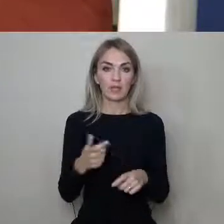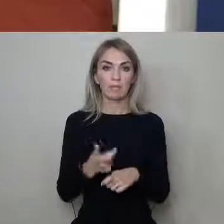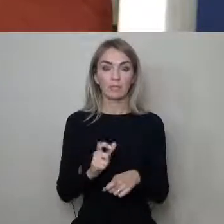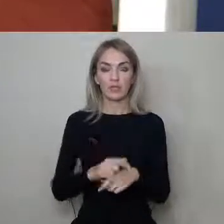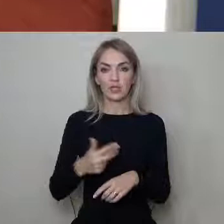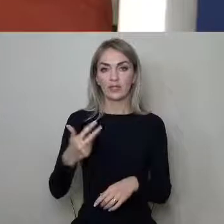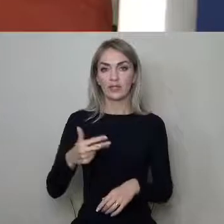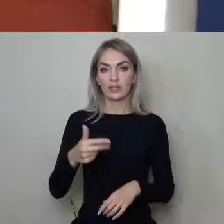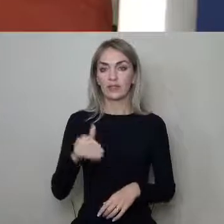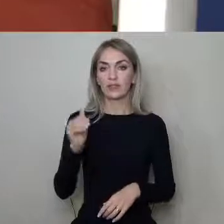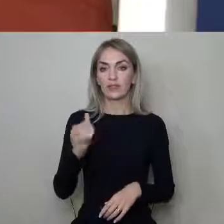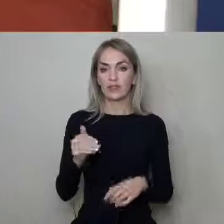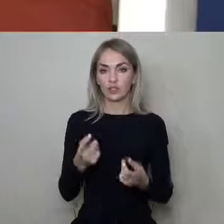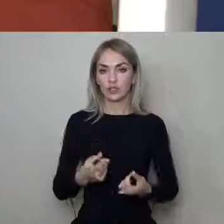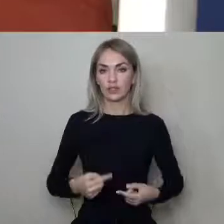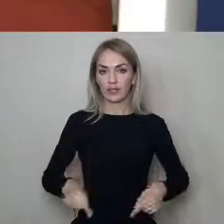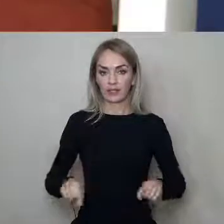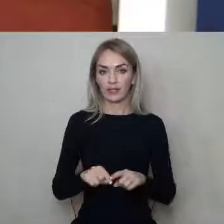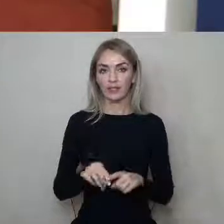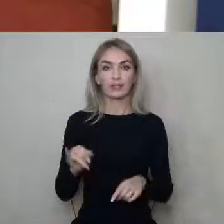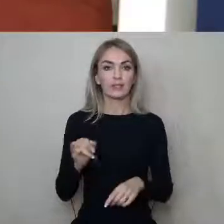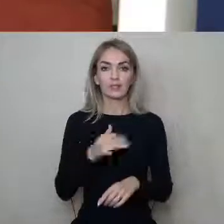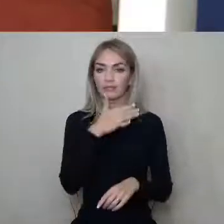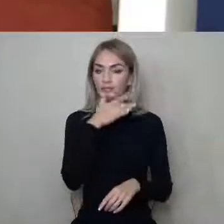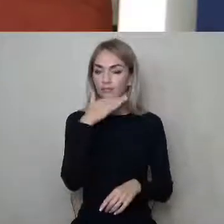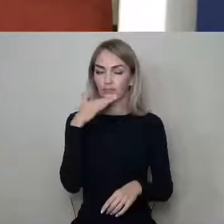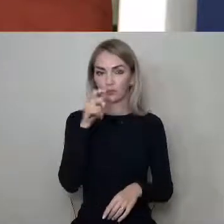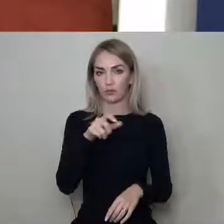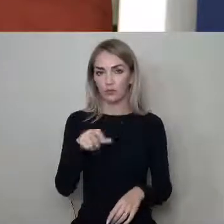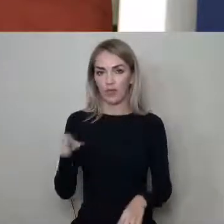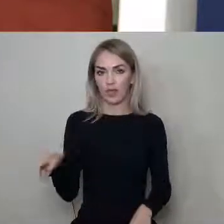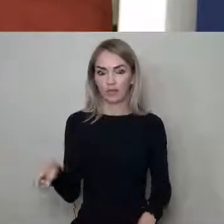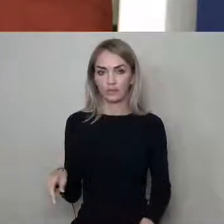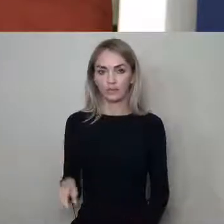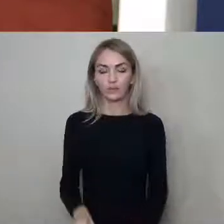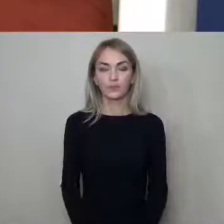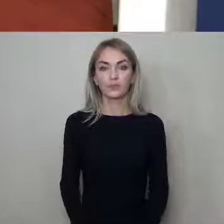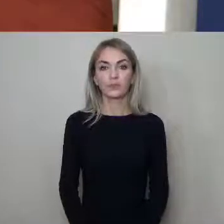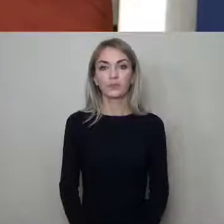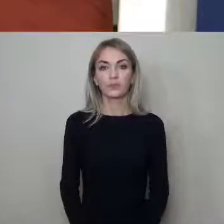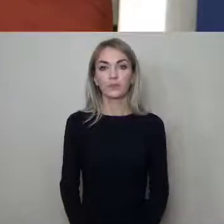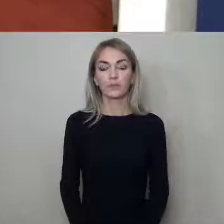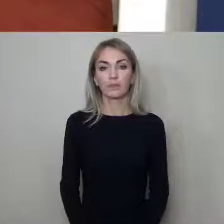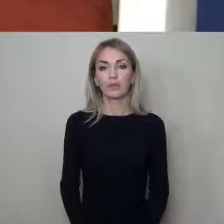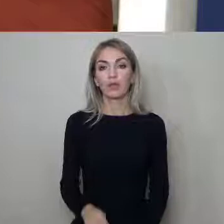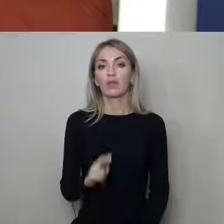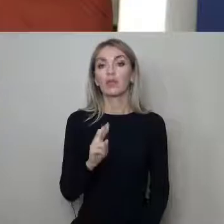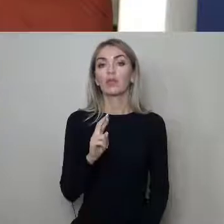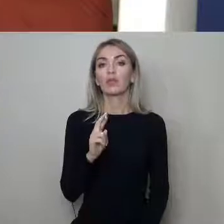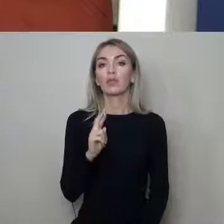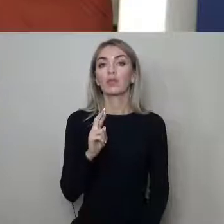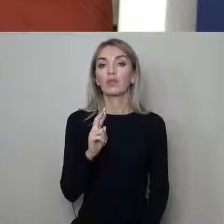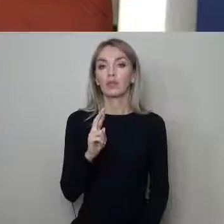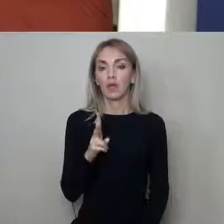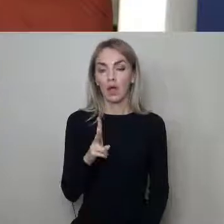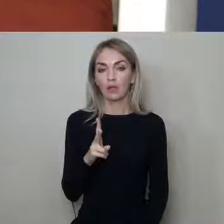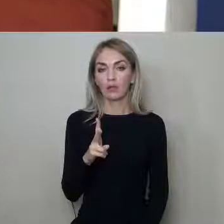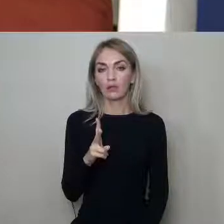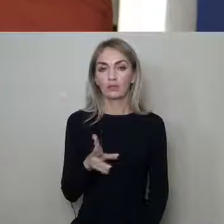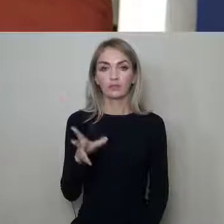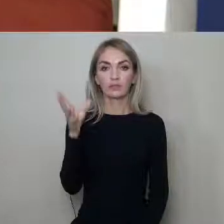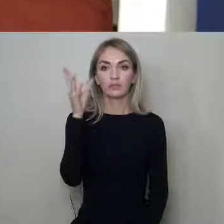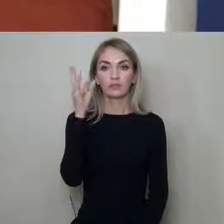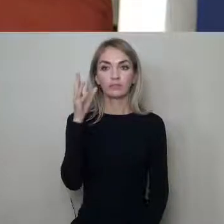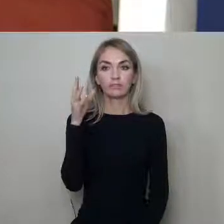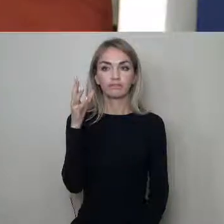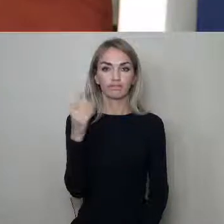elections, and that's 30,000 plus polling stations and a huge number